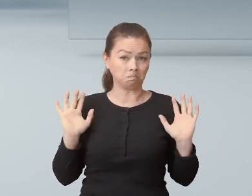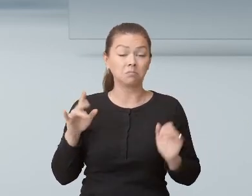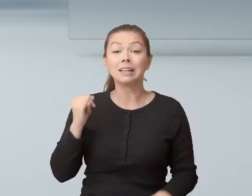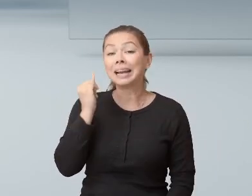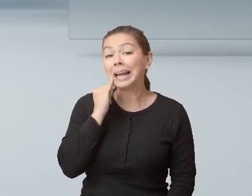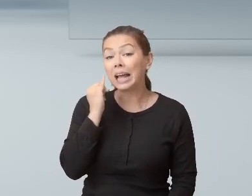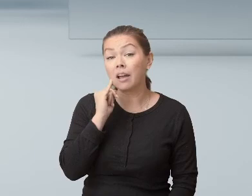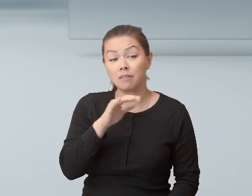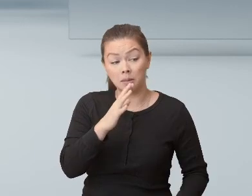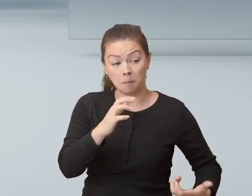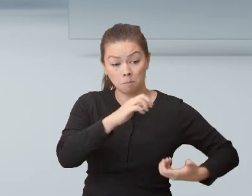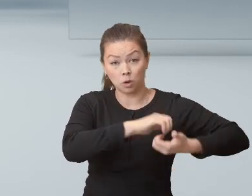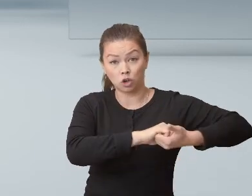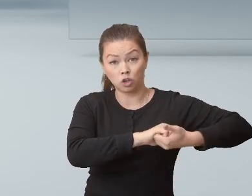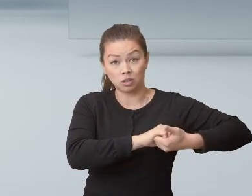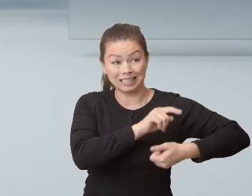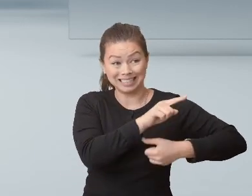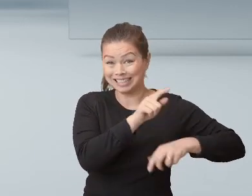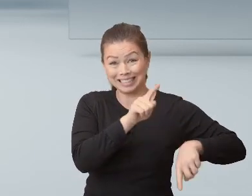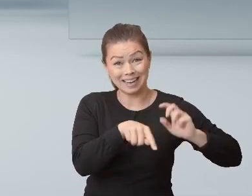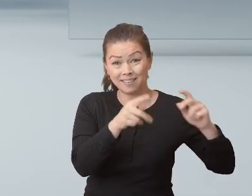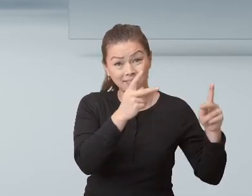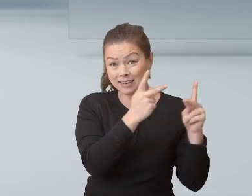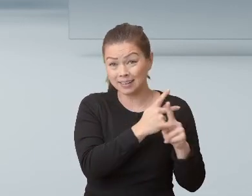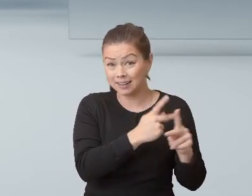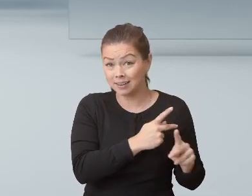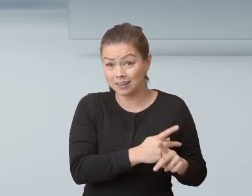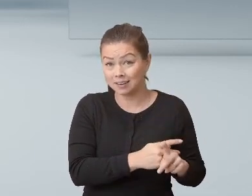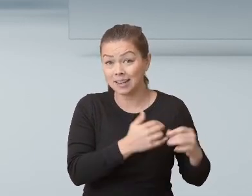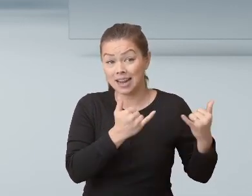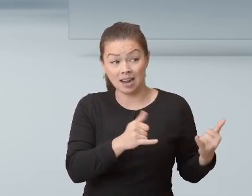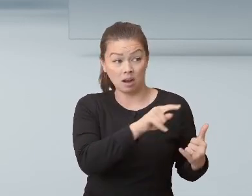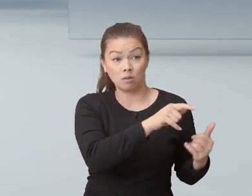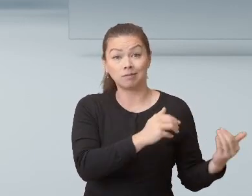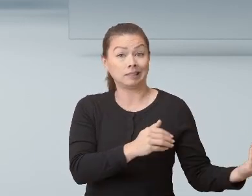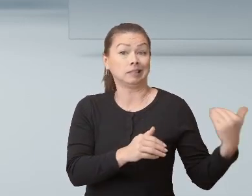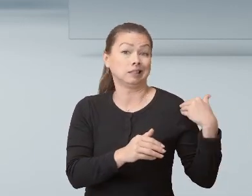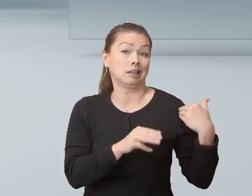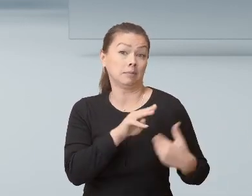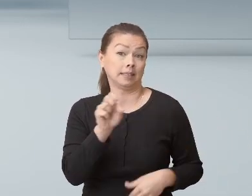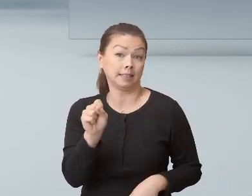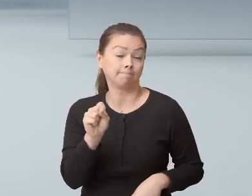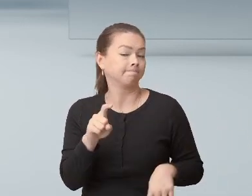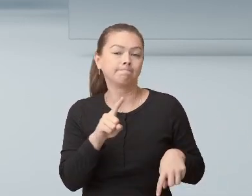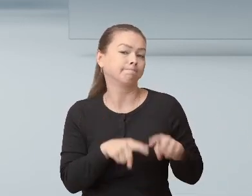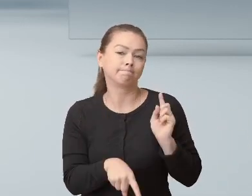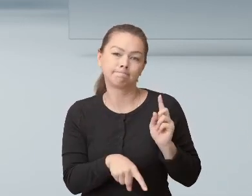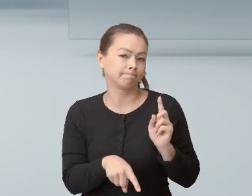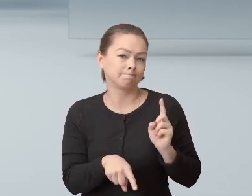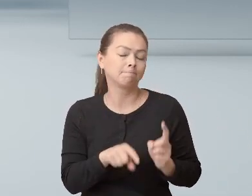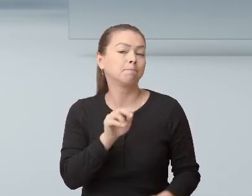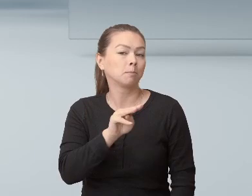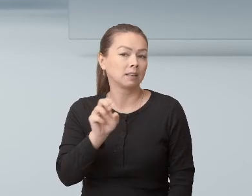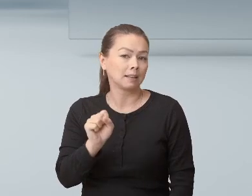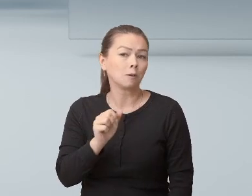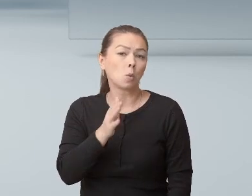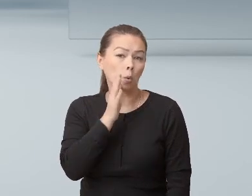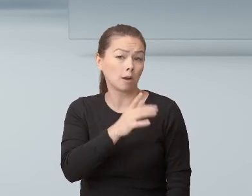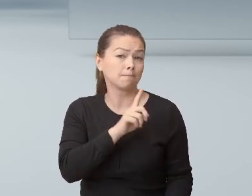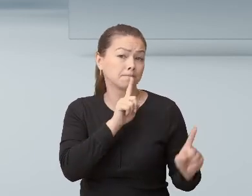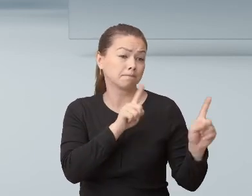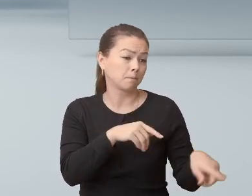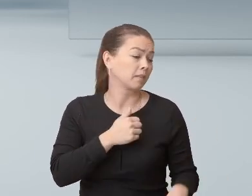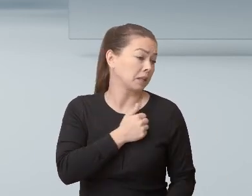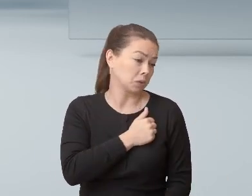their ability to go ask Microsoft for help is no longer there either. Microsoft will very politely say that product is no longer